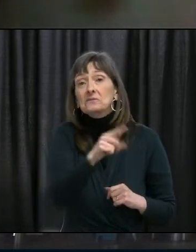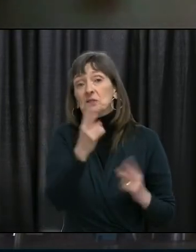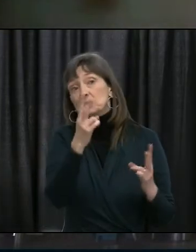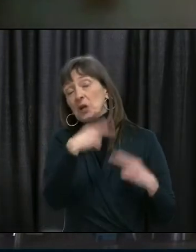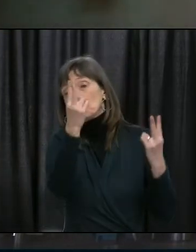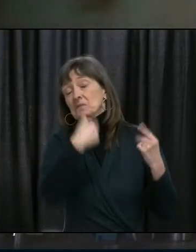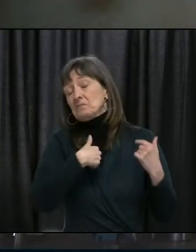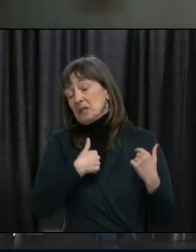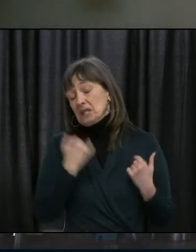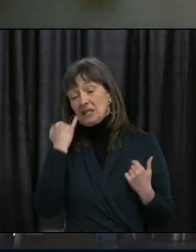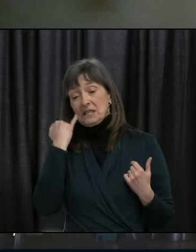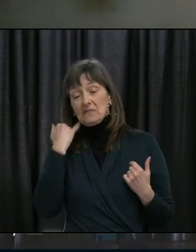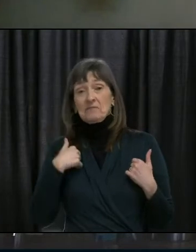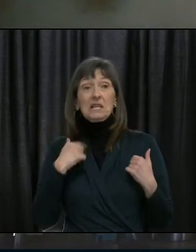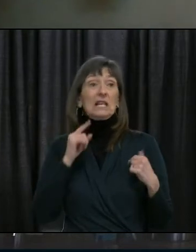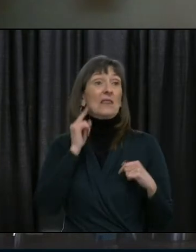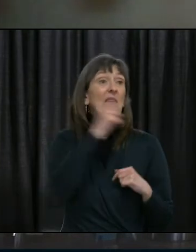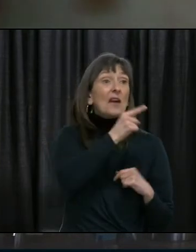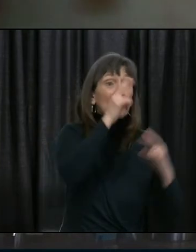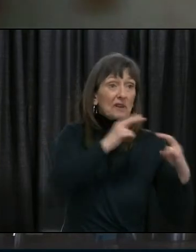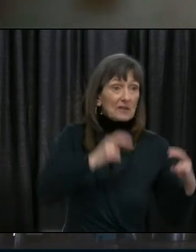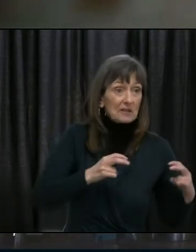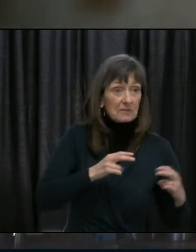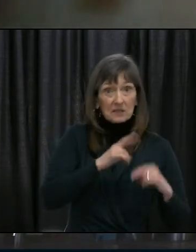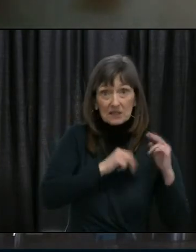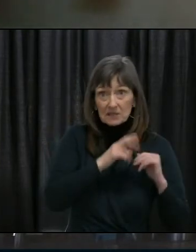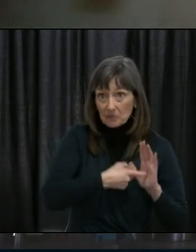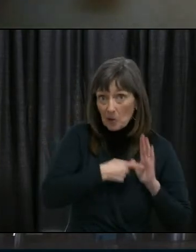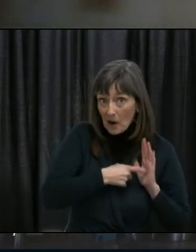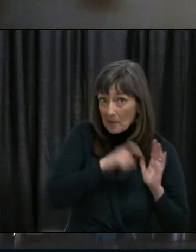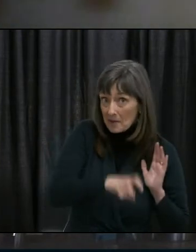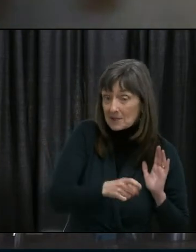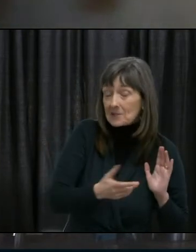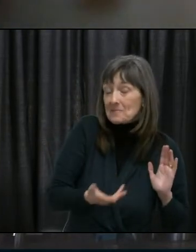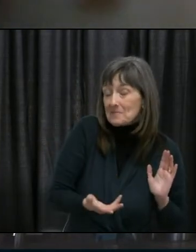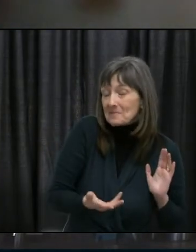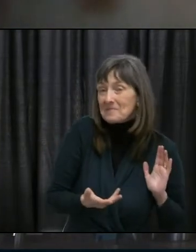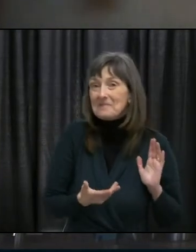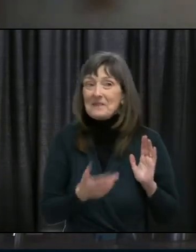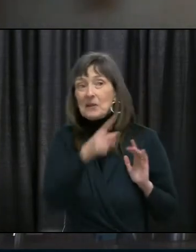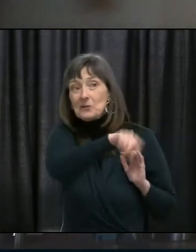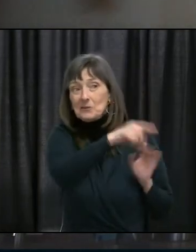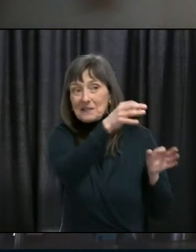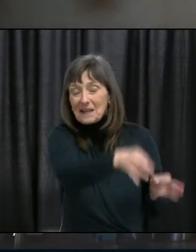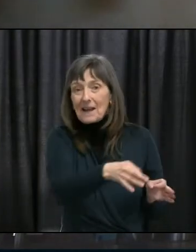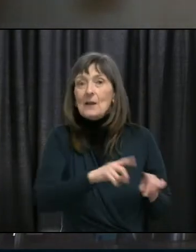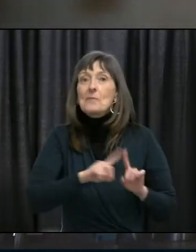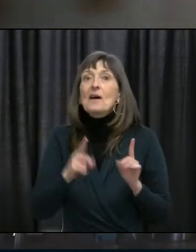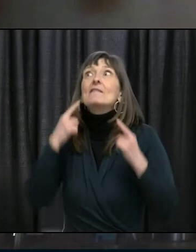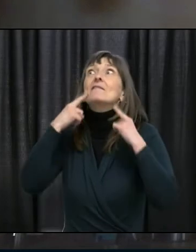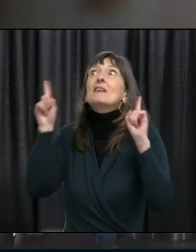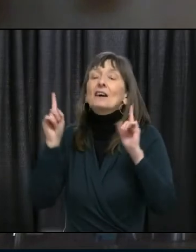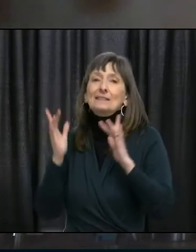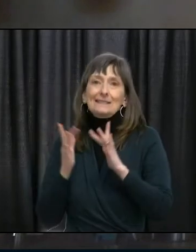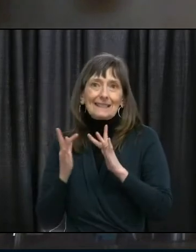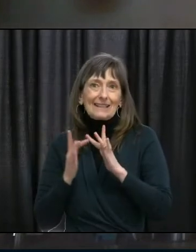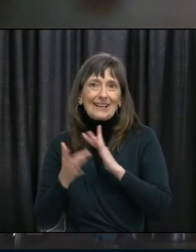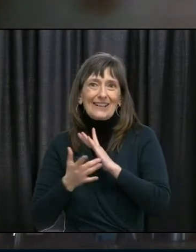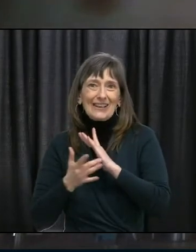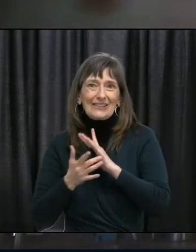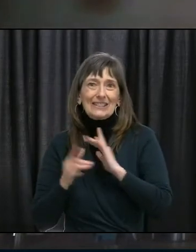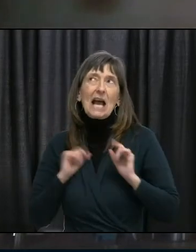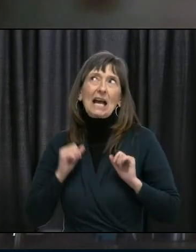my presence in Confederation Building is essential. But we have finally got the technology into at least the 20th century, so